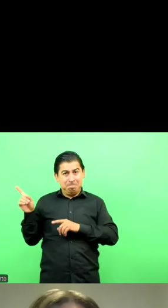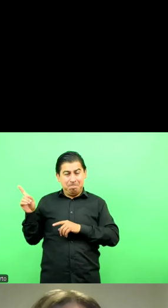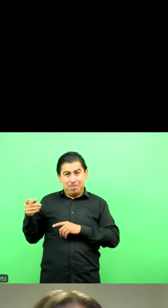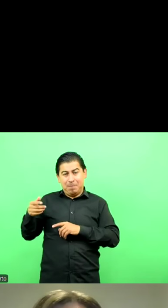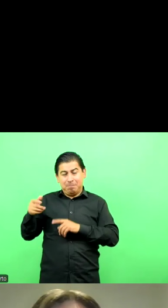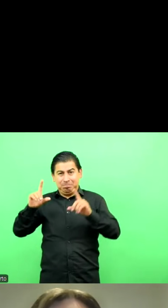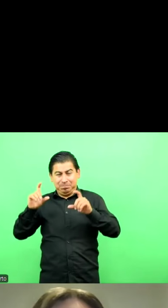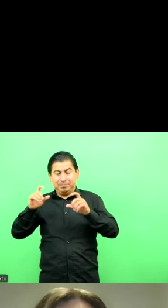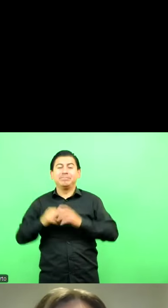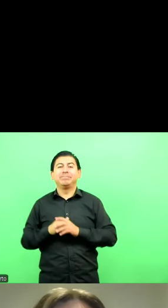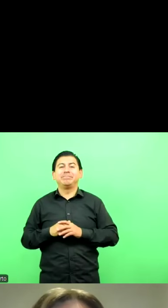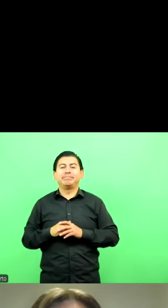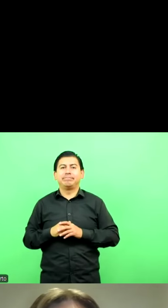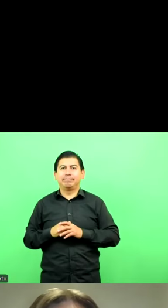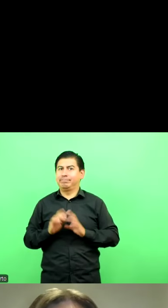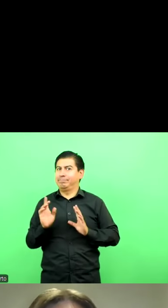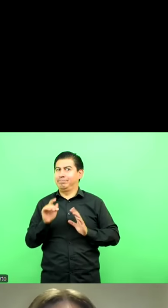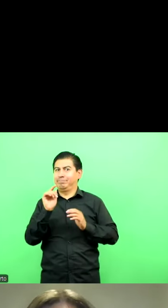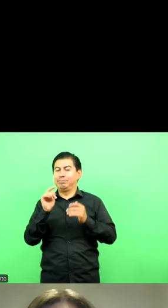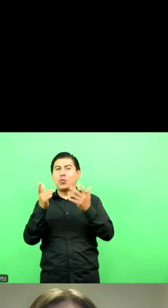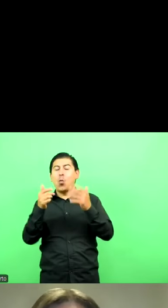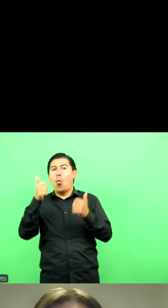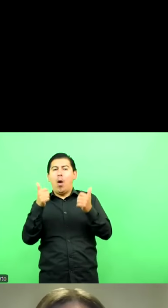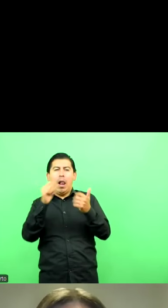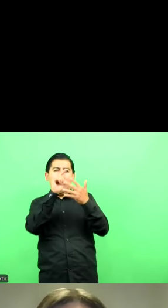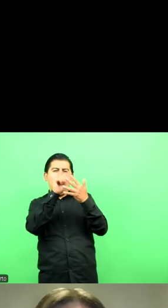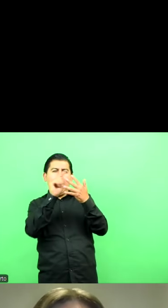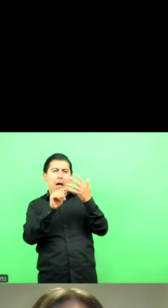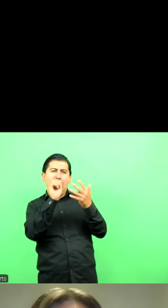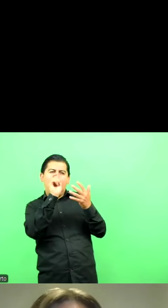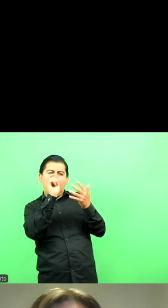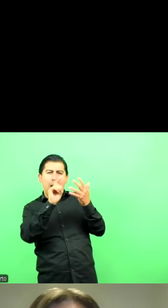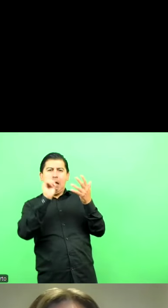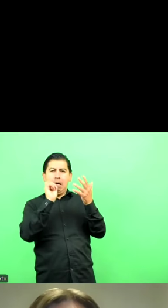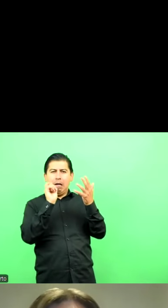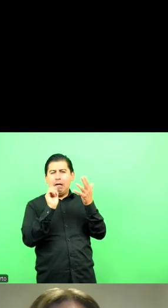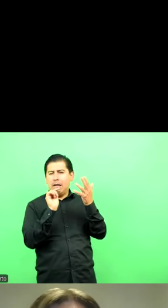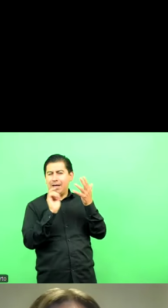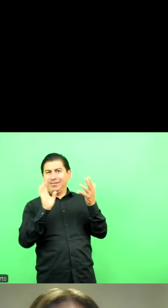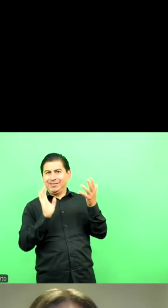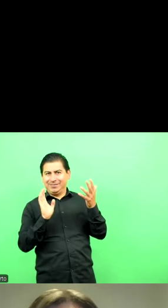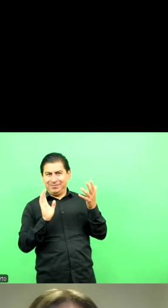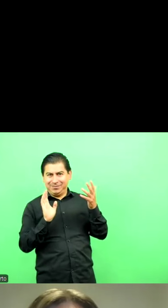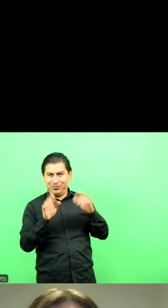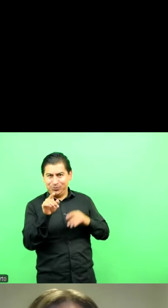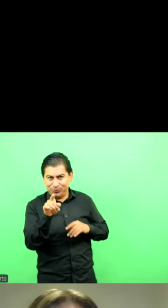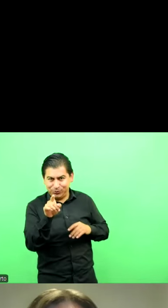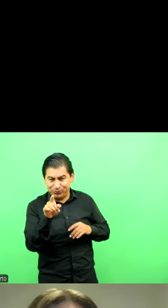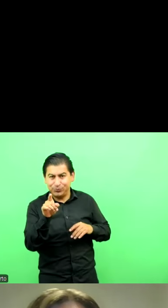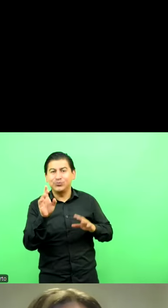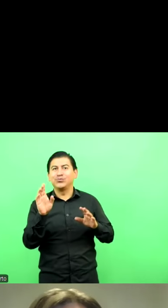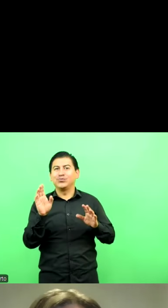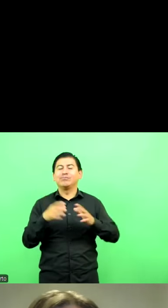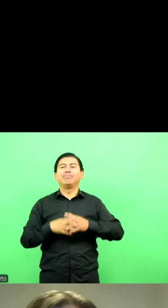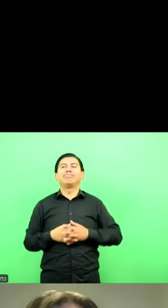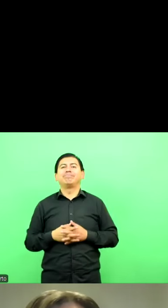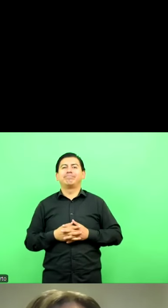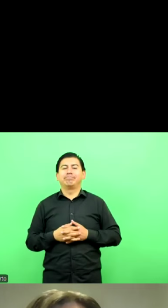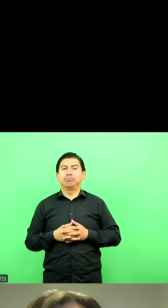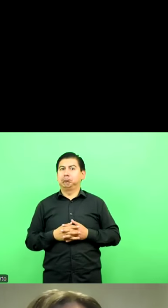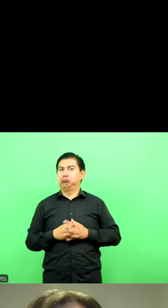multi-choice, so you have to select the answer that you think is more appropriate.